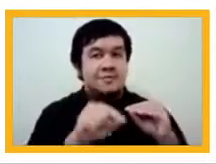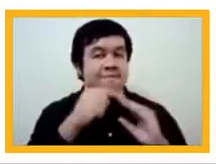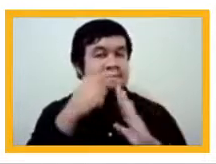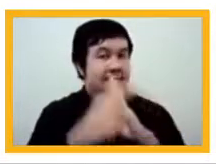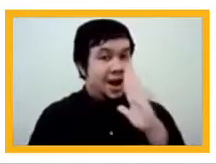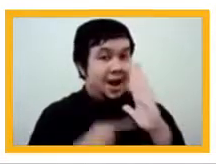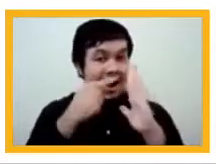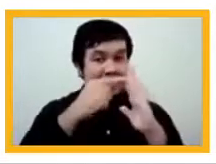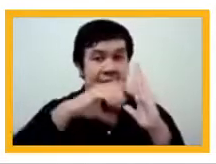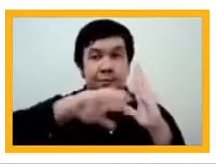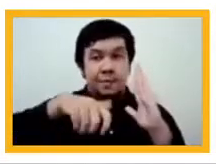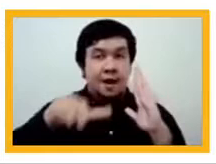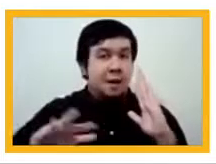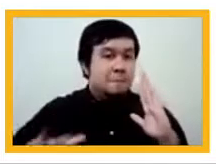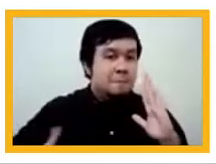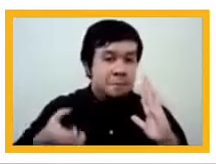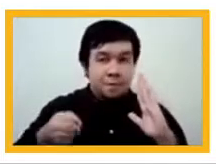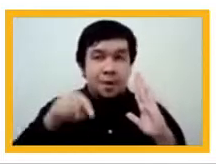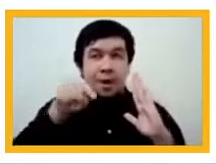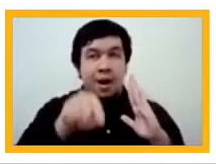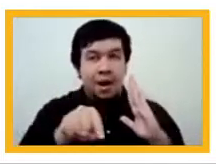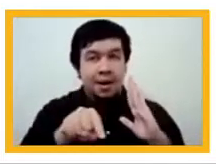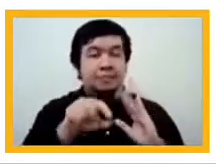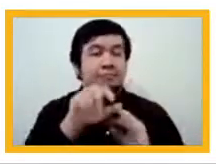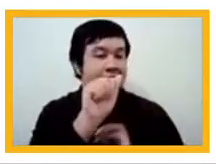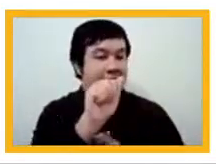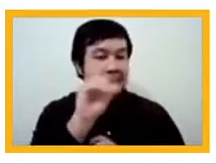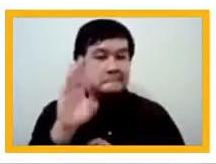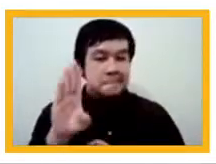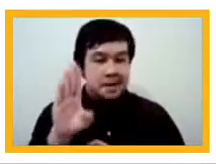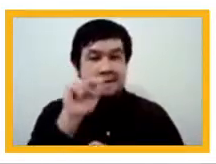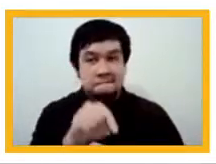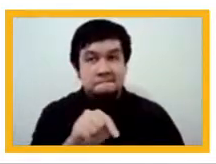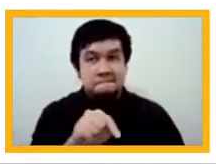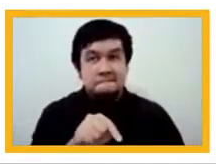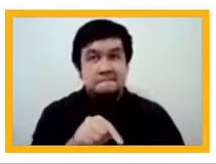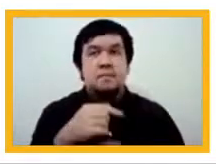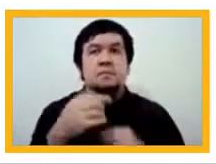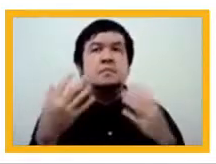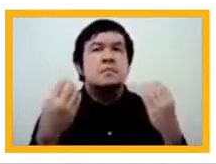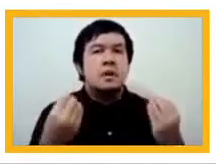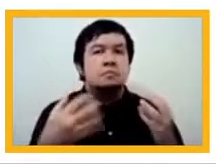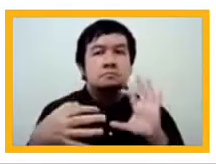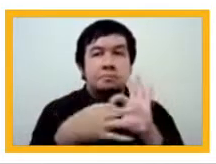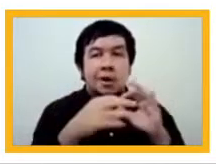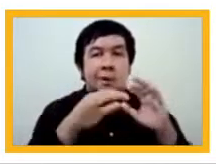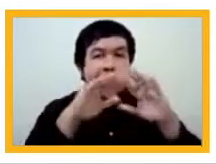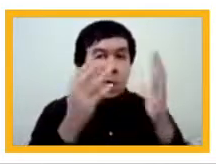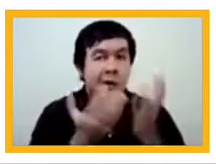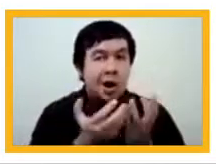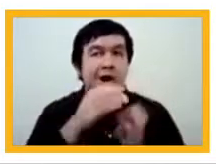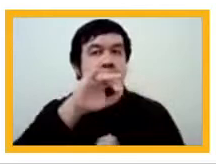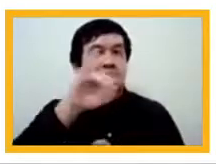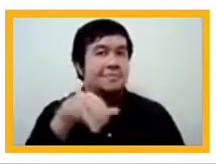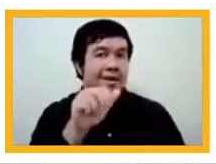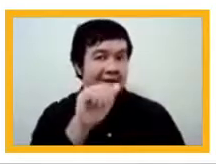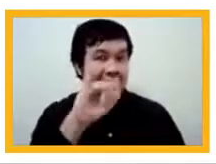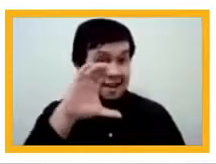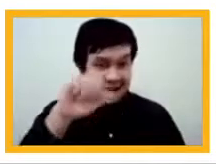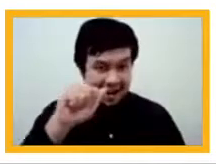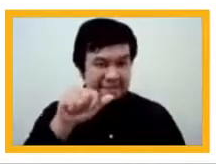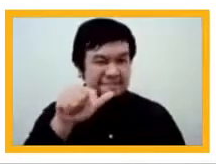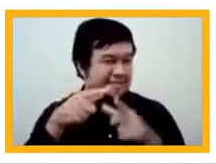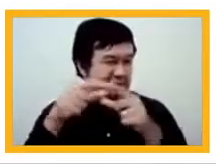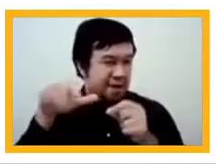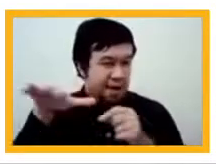various multilateral agencies, World Bank, JICA, and so on. And Mekyong Chin is an education specialist